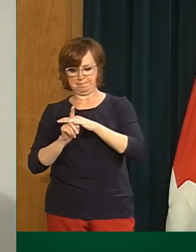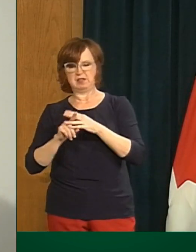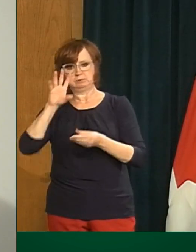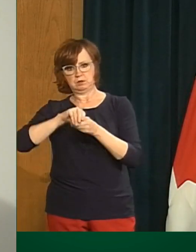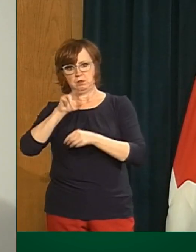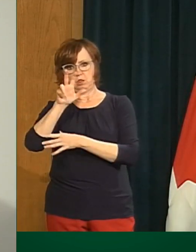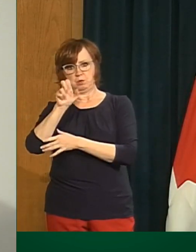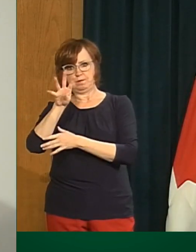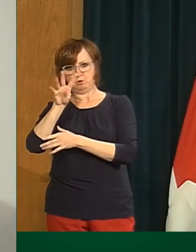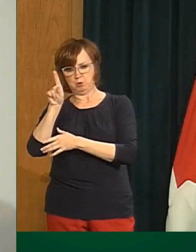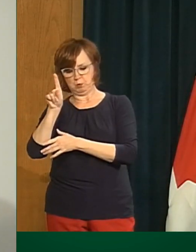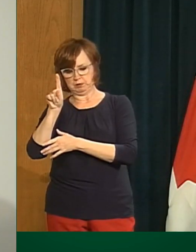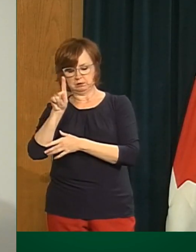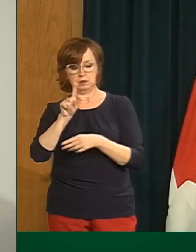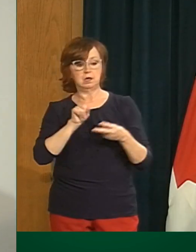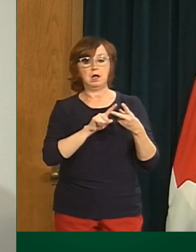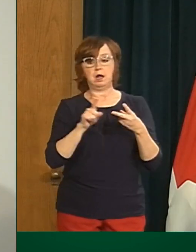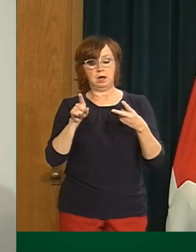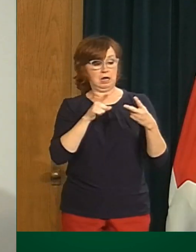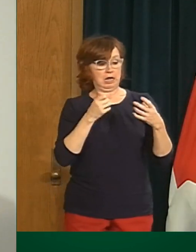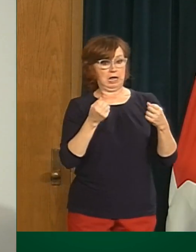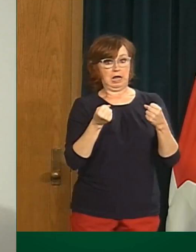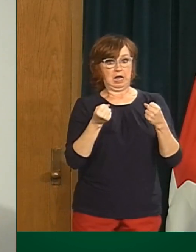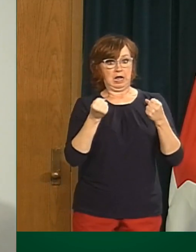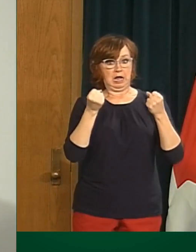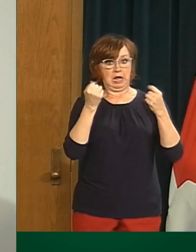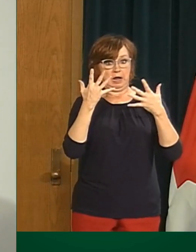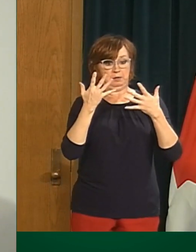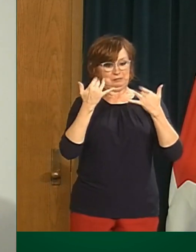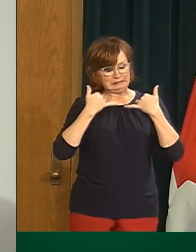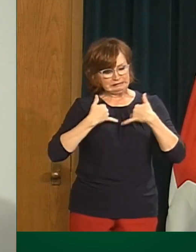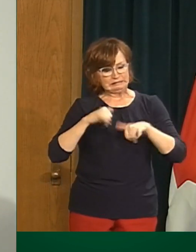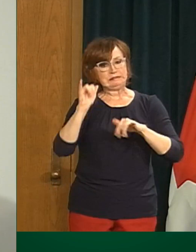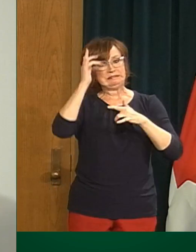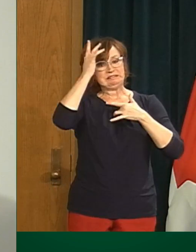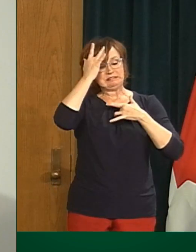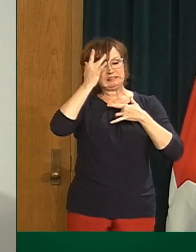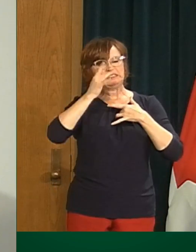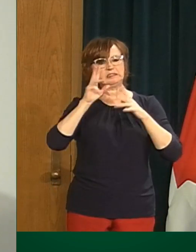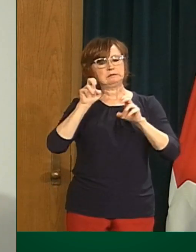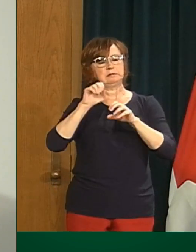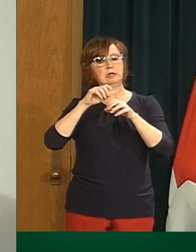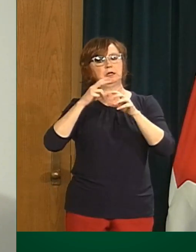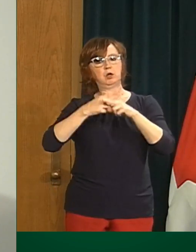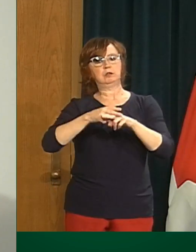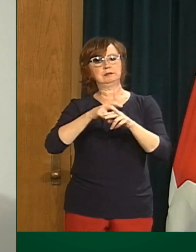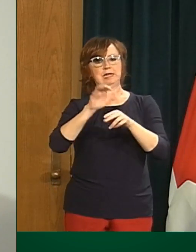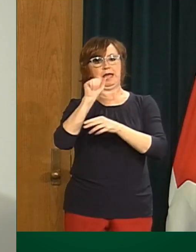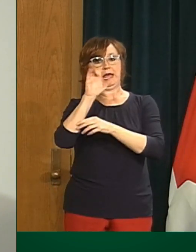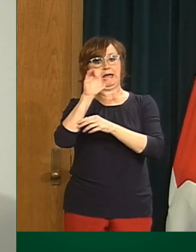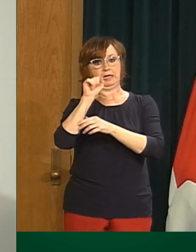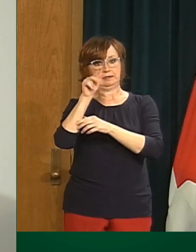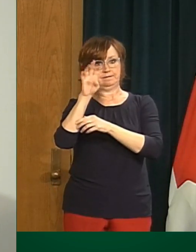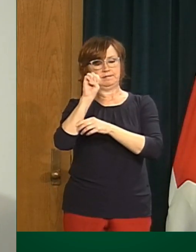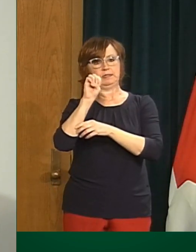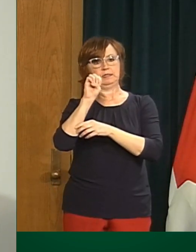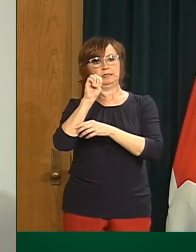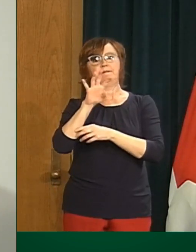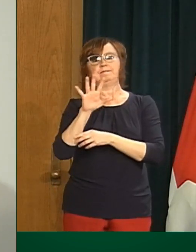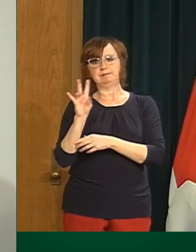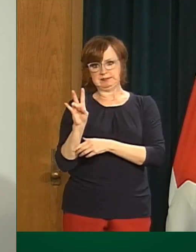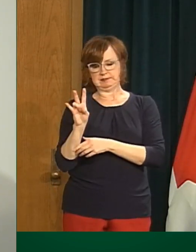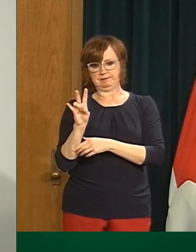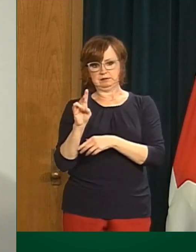We have 57 of those 341 cases are considered active, and 10 people have recovered, bringing the provincial total